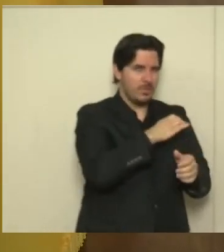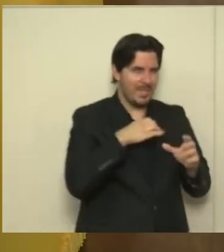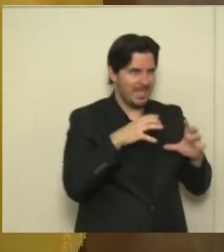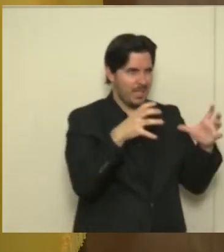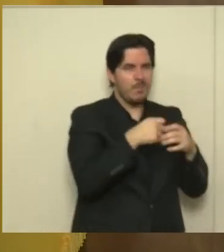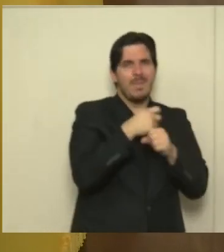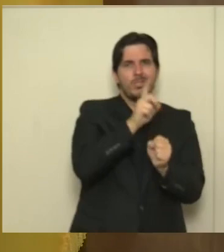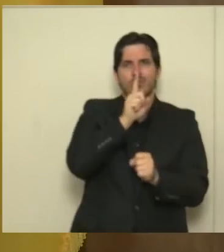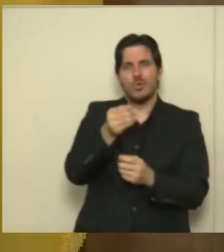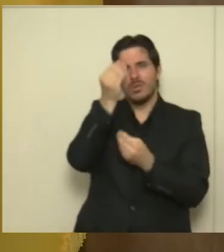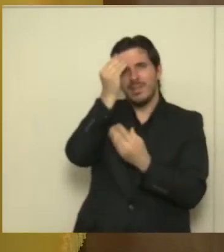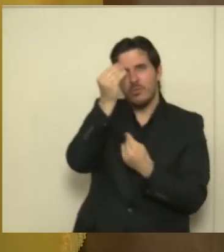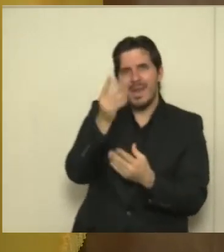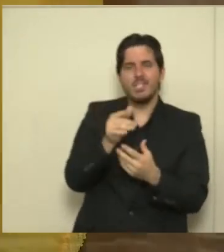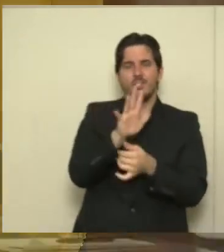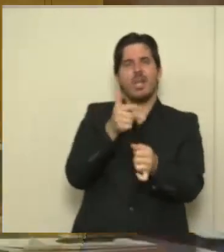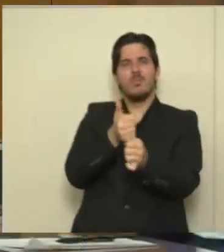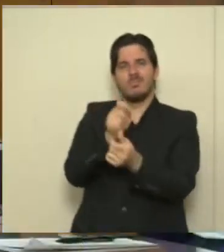up-to-date information.